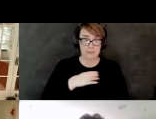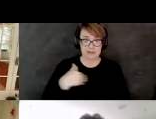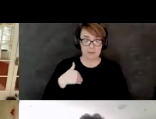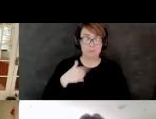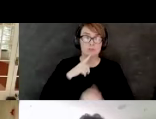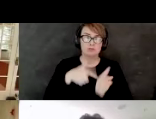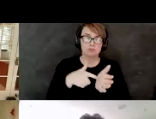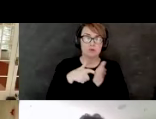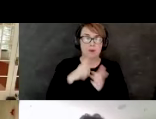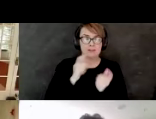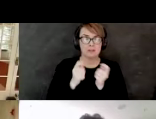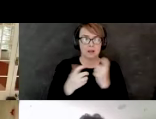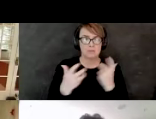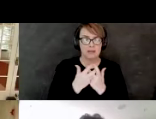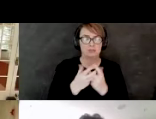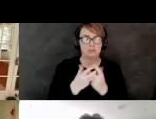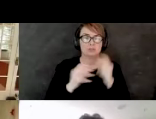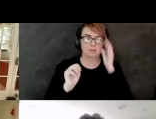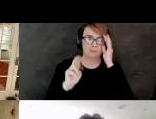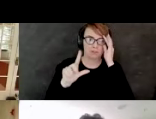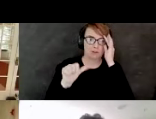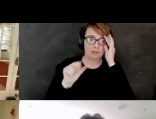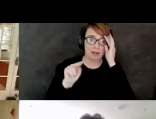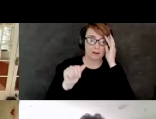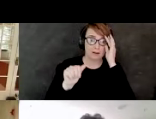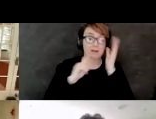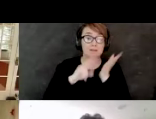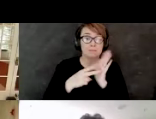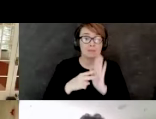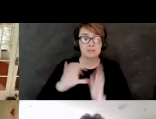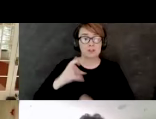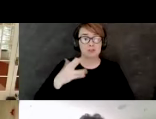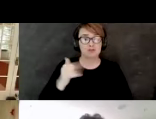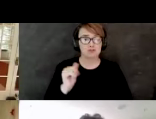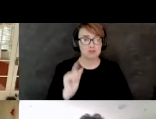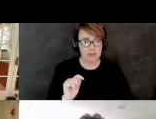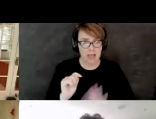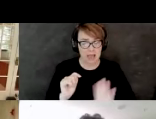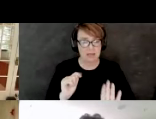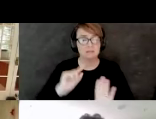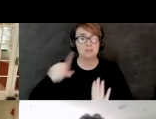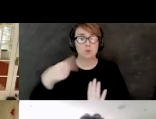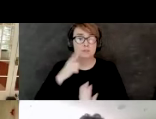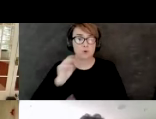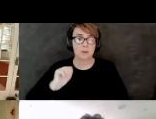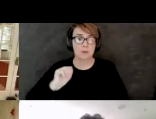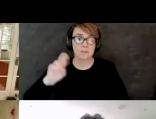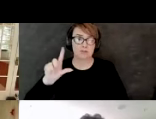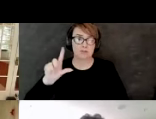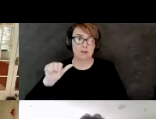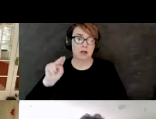Mr. Lana, and so chat will be reserved for Mr. Lana to engage in the meeting